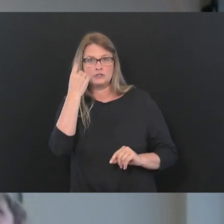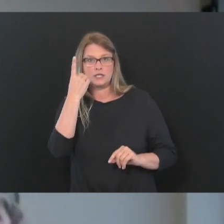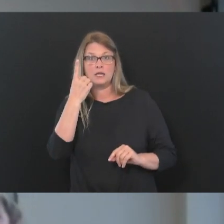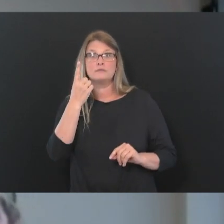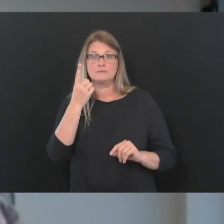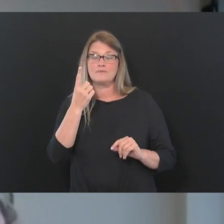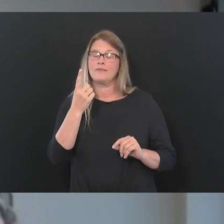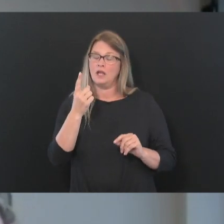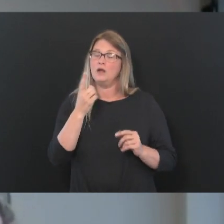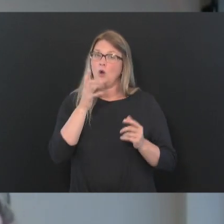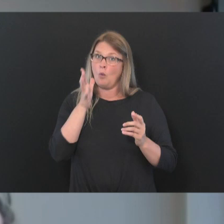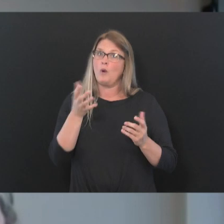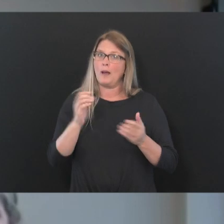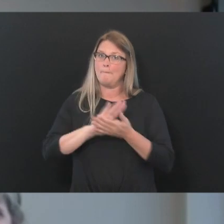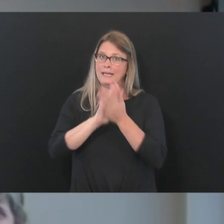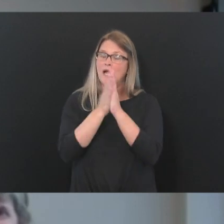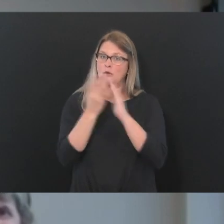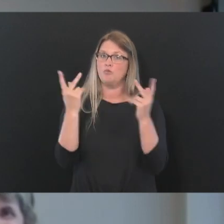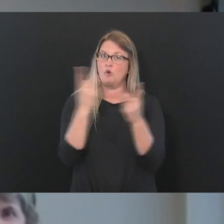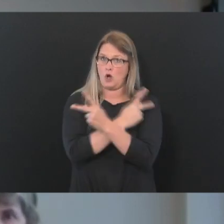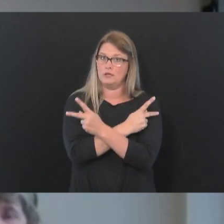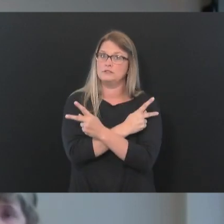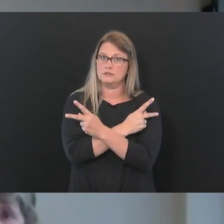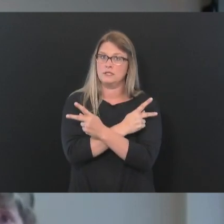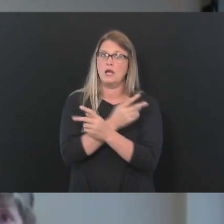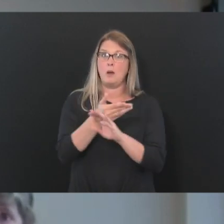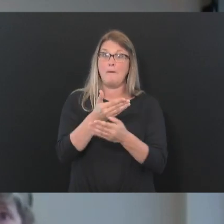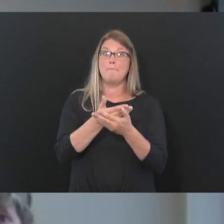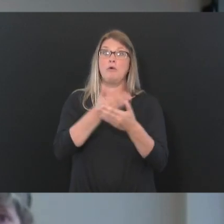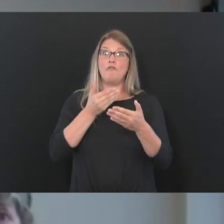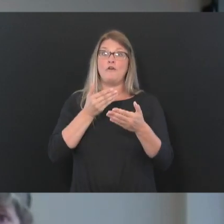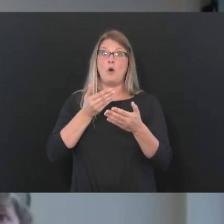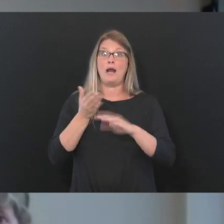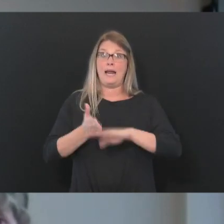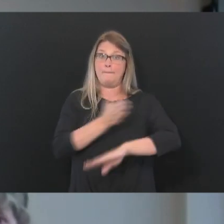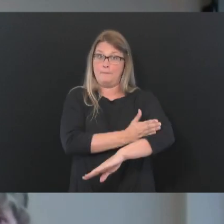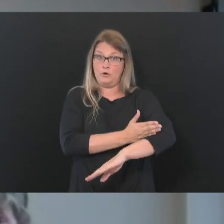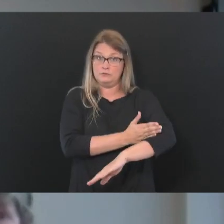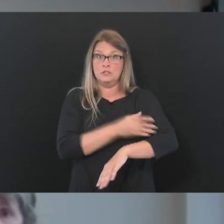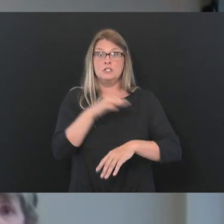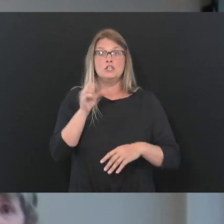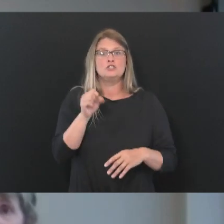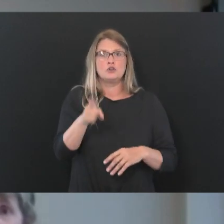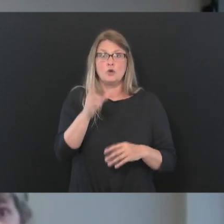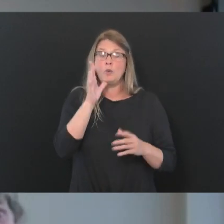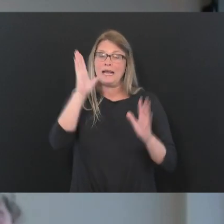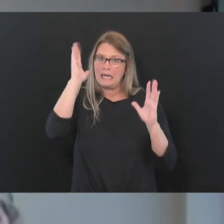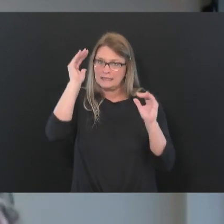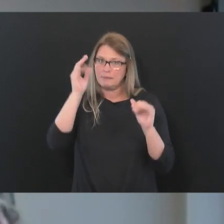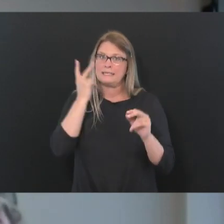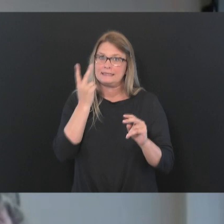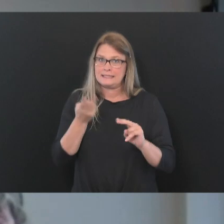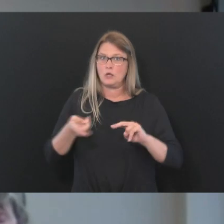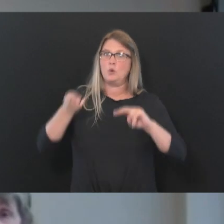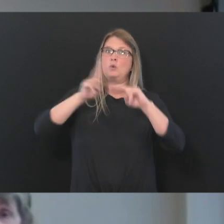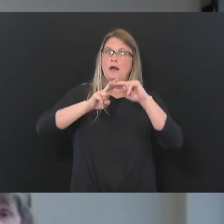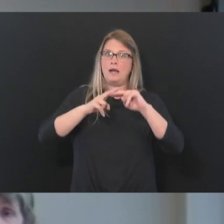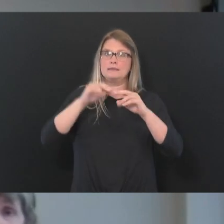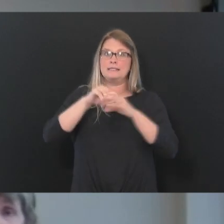worse before it gets better. So we would expect to continue to see rises in cases and rises in deaths,